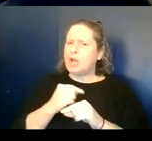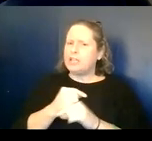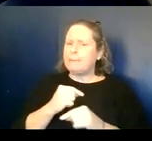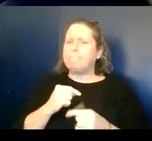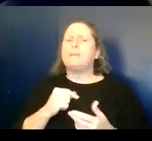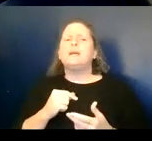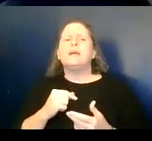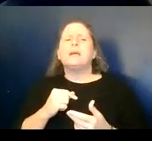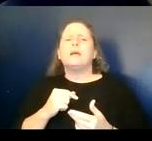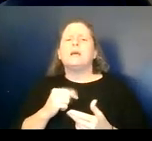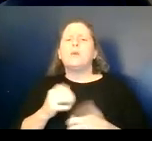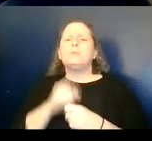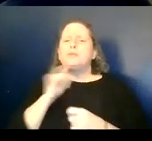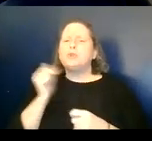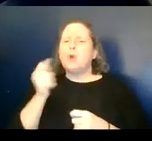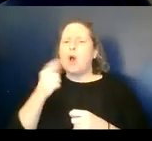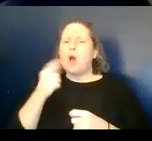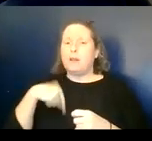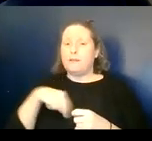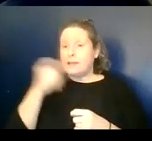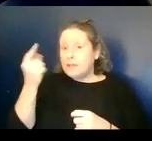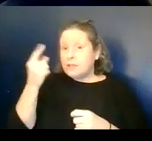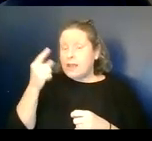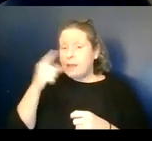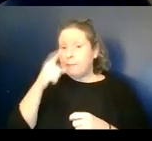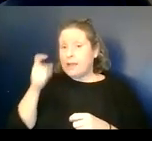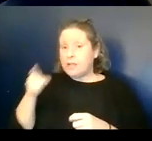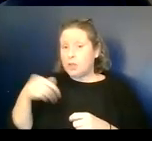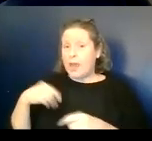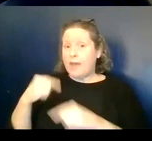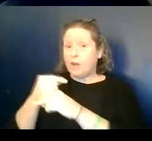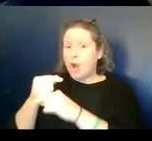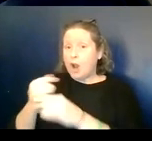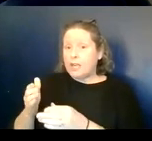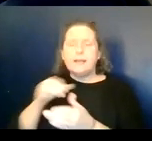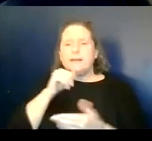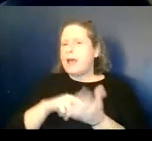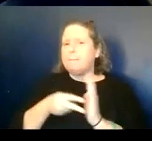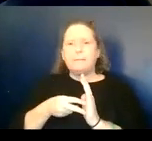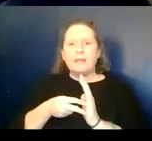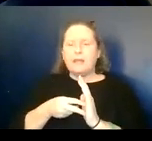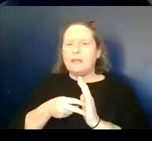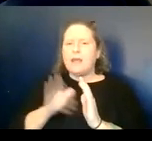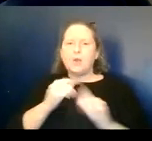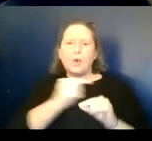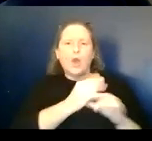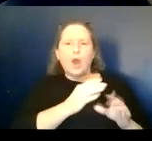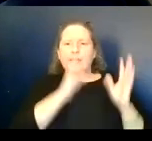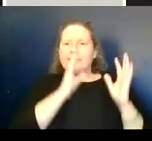we all understand that just because you have a guardian does not mean that your guardian can